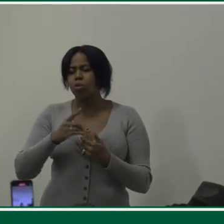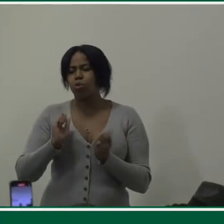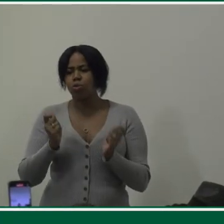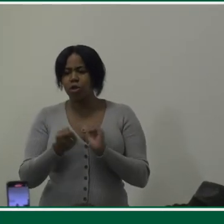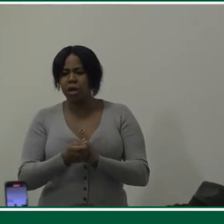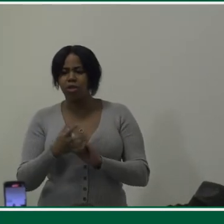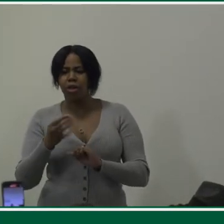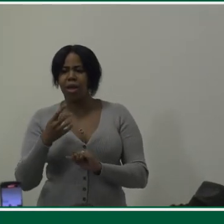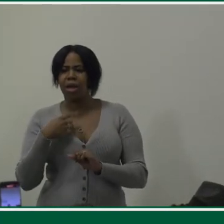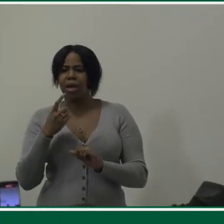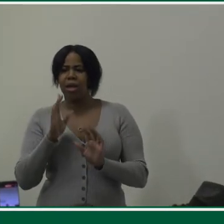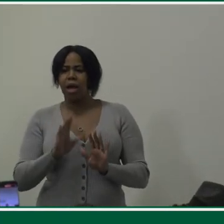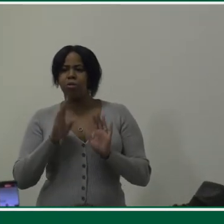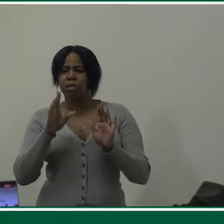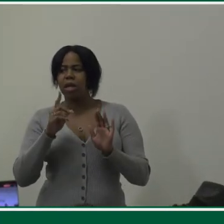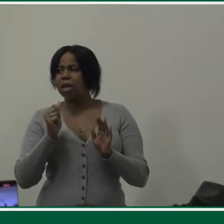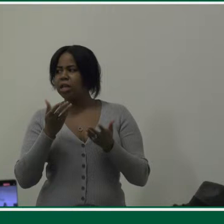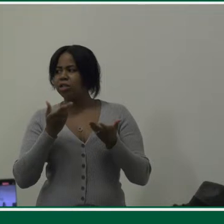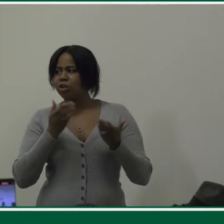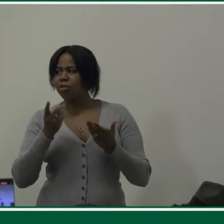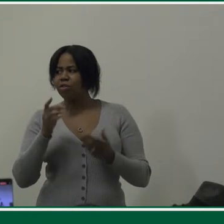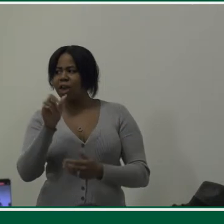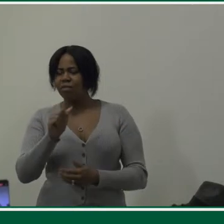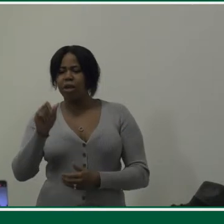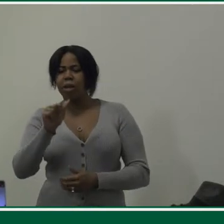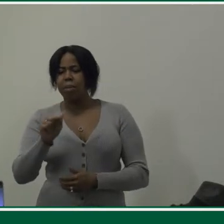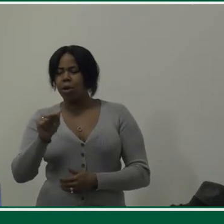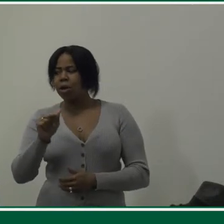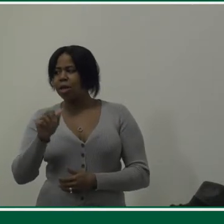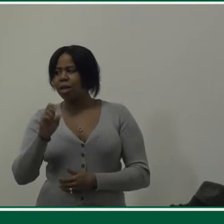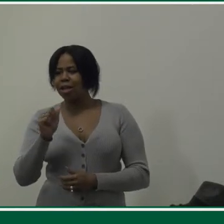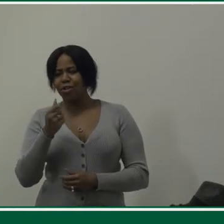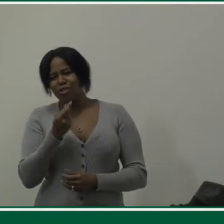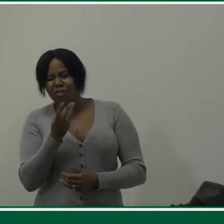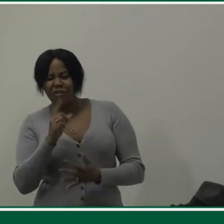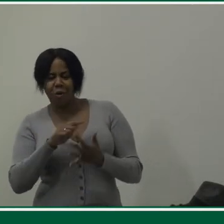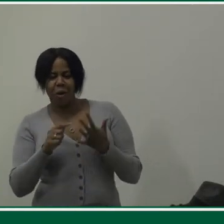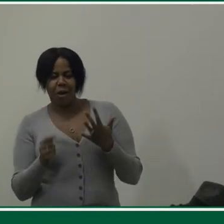Outstanding Service in African American Community Award, just a few.